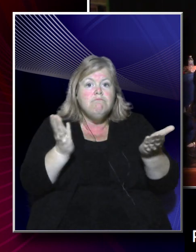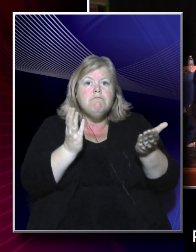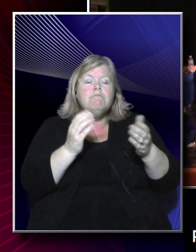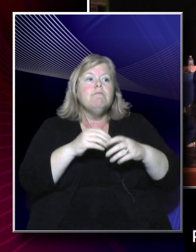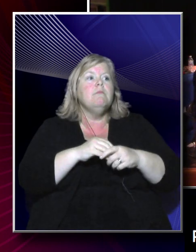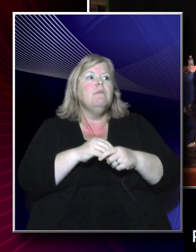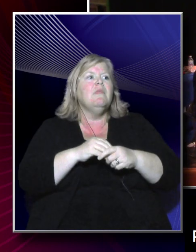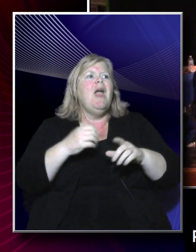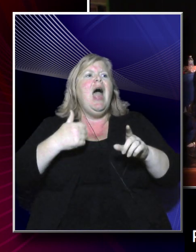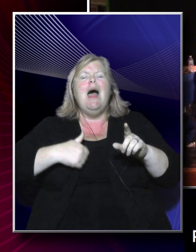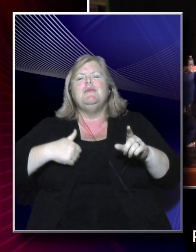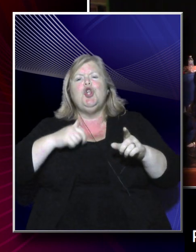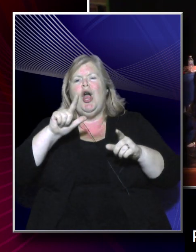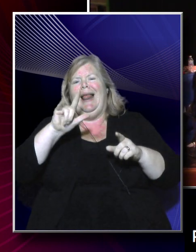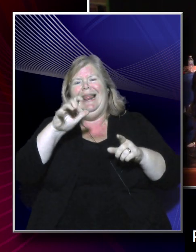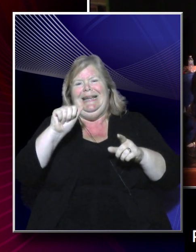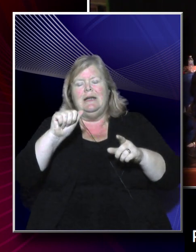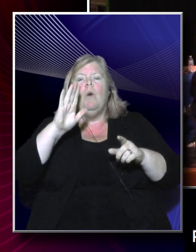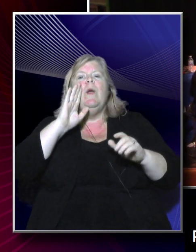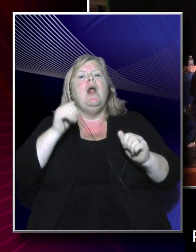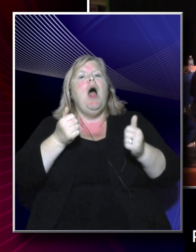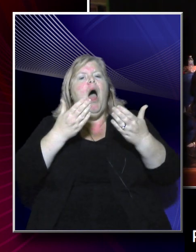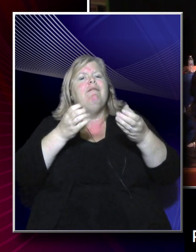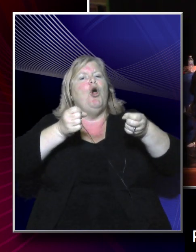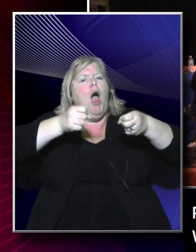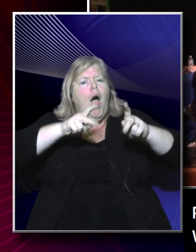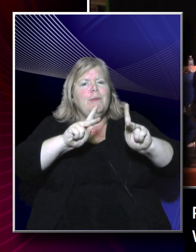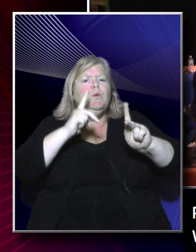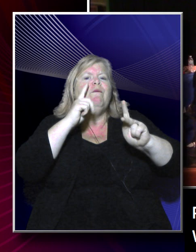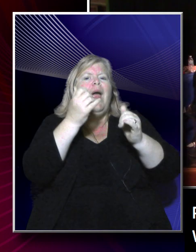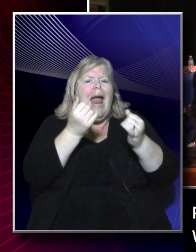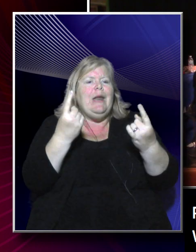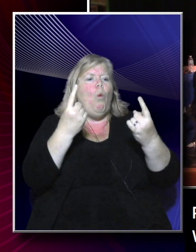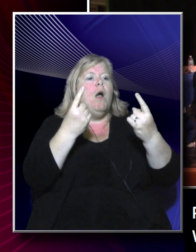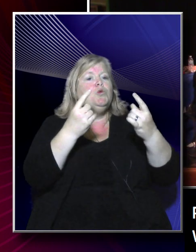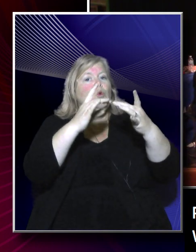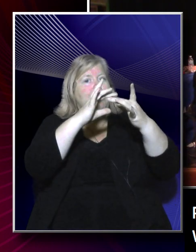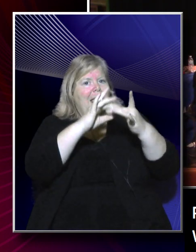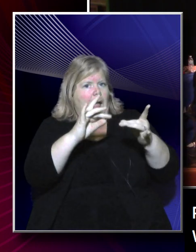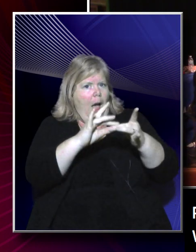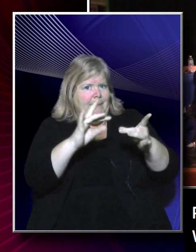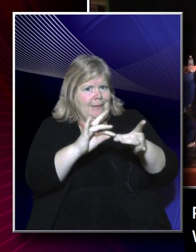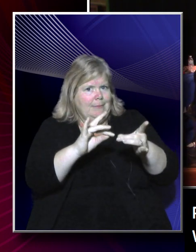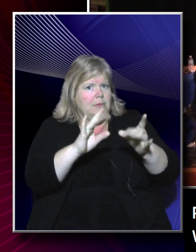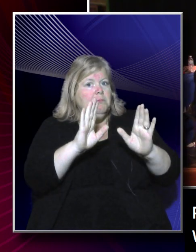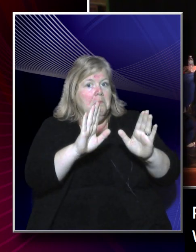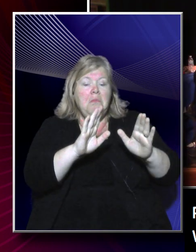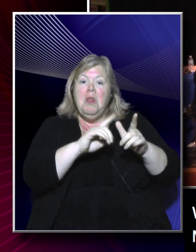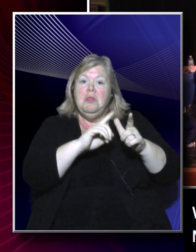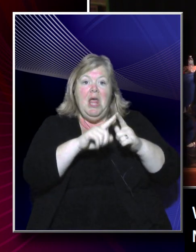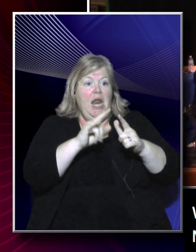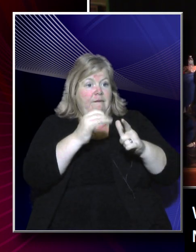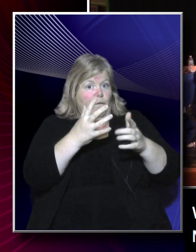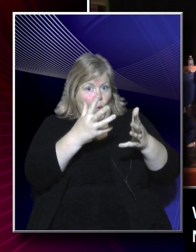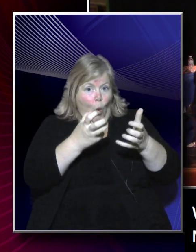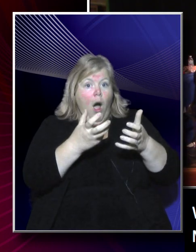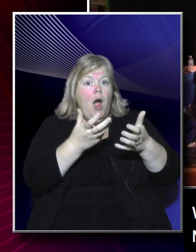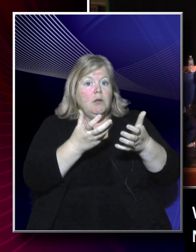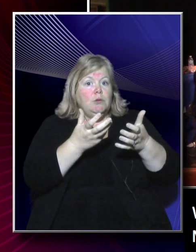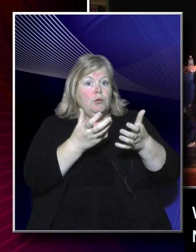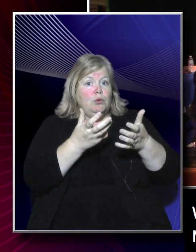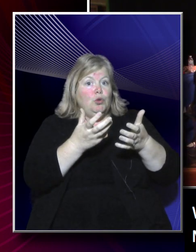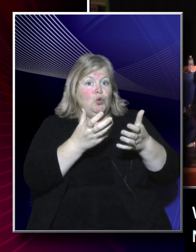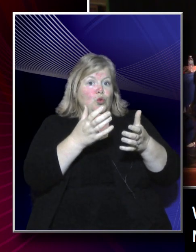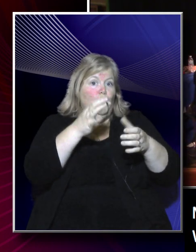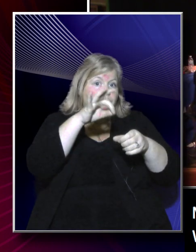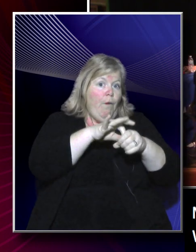Well, I'm sorry, Linda, we're going to offer an opportunity for people to make any comments, and then people are more than welcome if they want to say a comment at the time of their